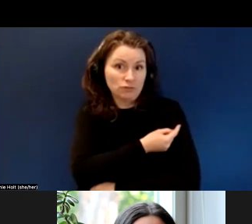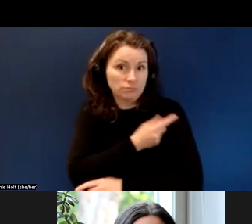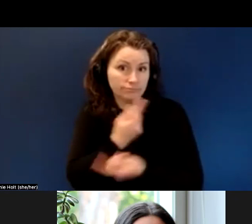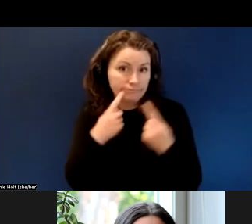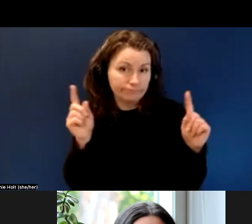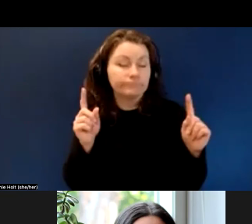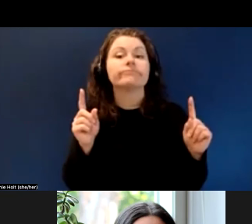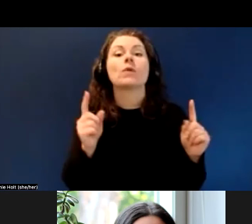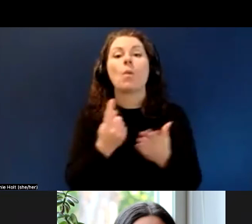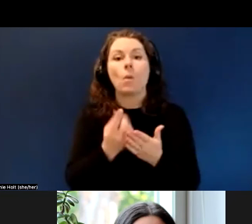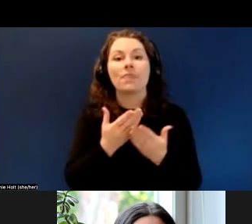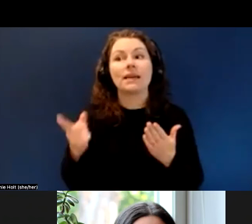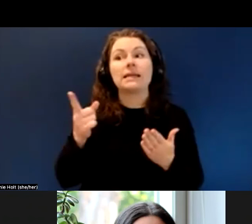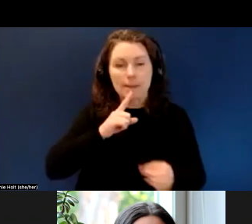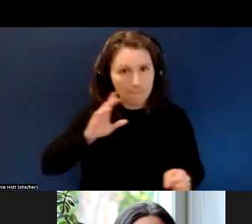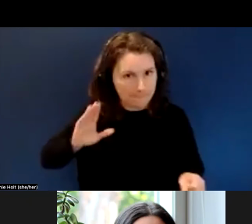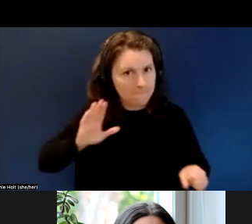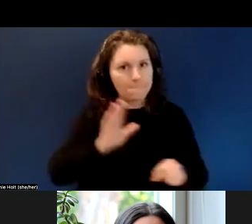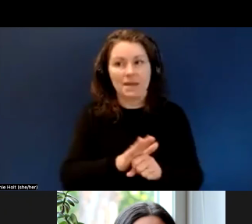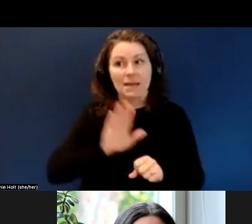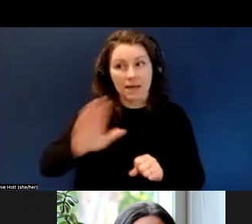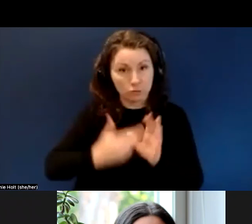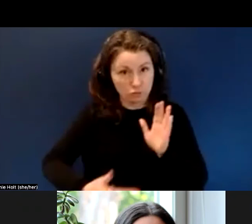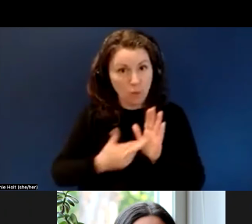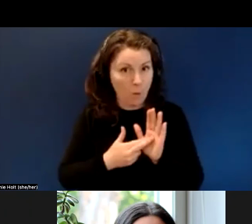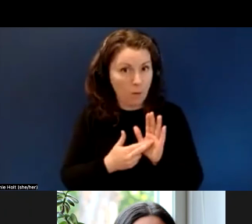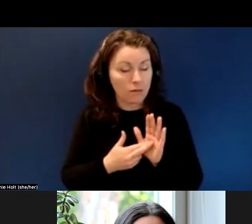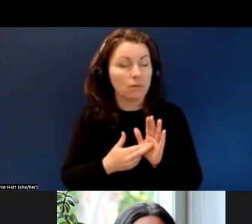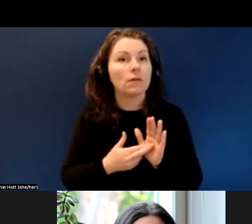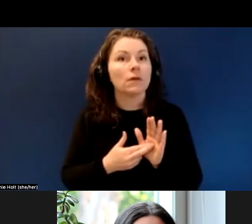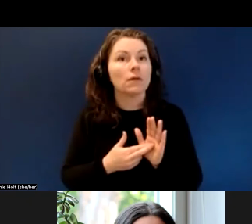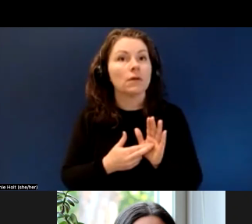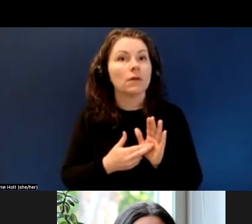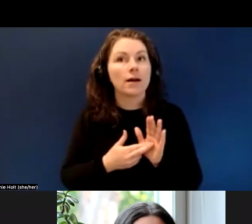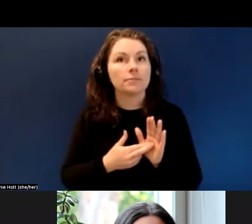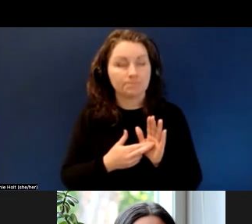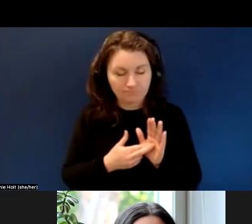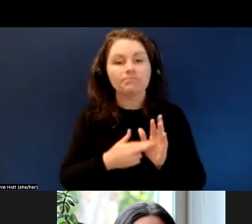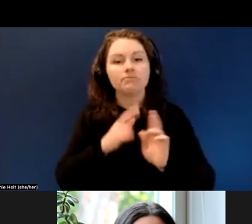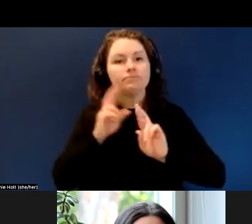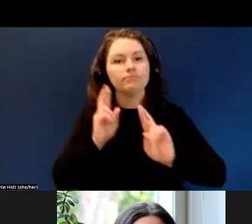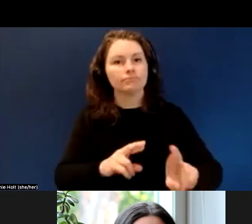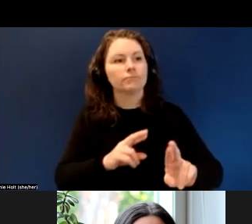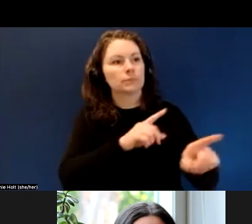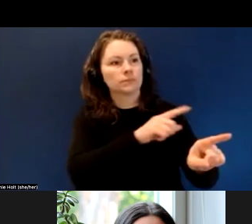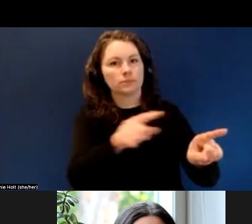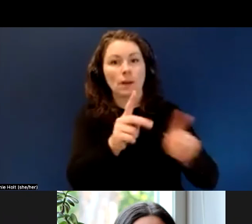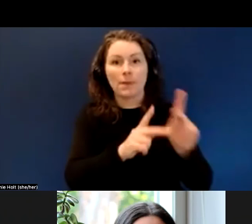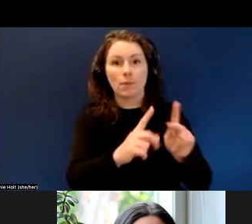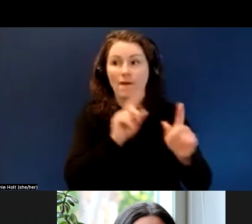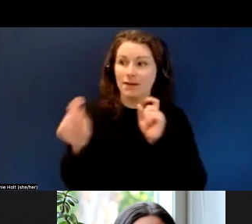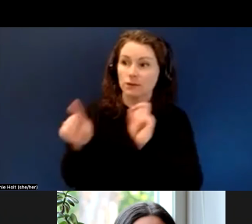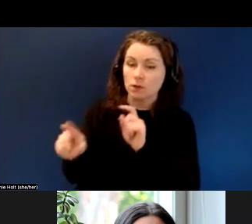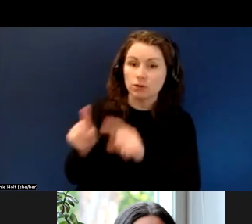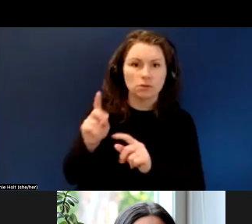one of the things that he committed to in his role was responding to people who asked him questions. And so